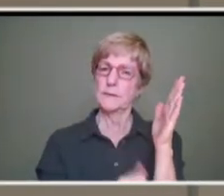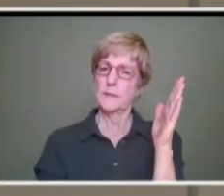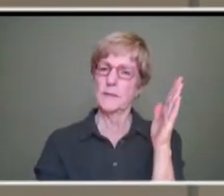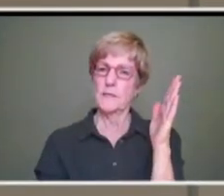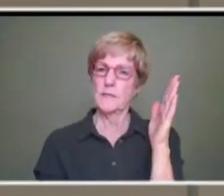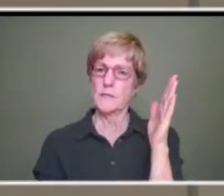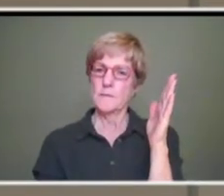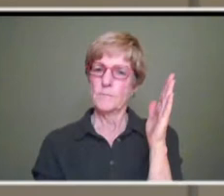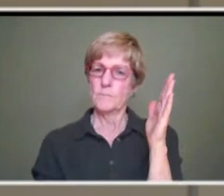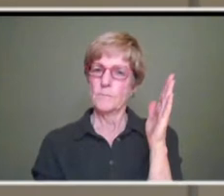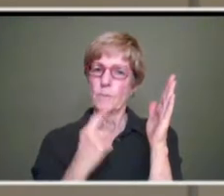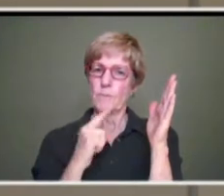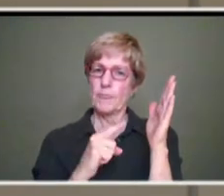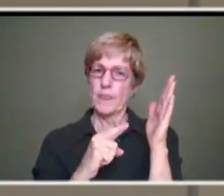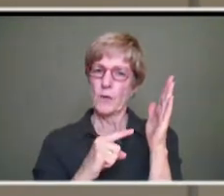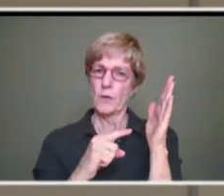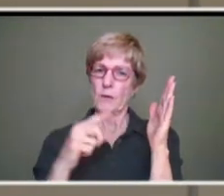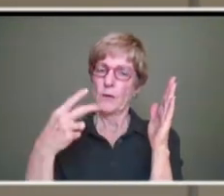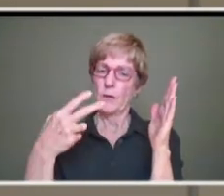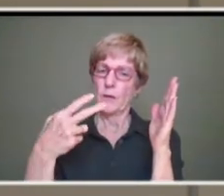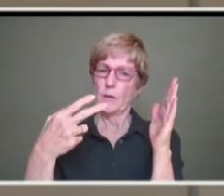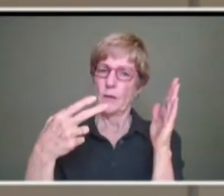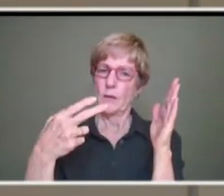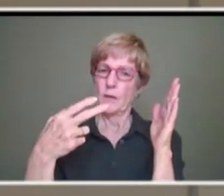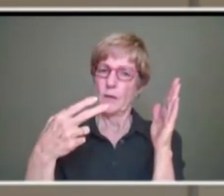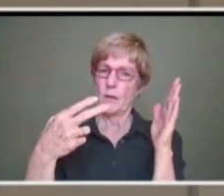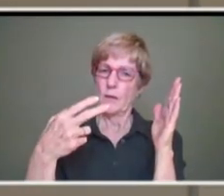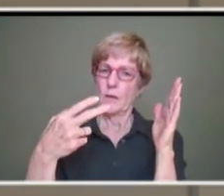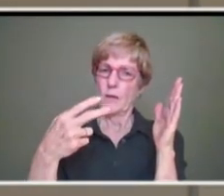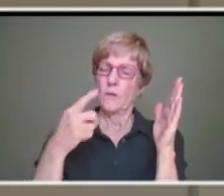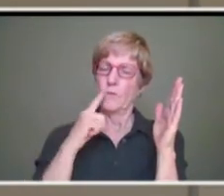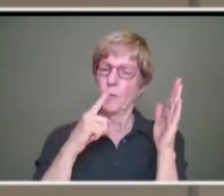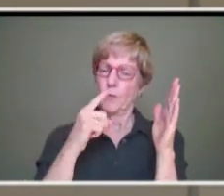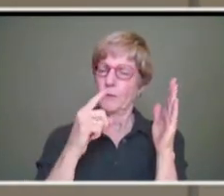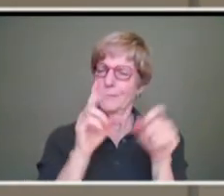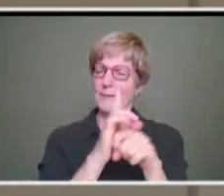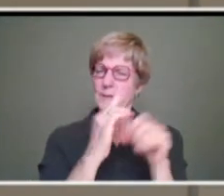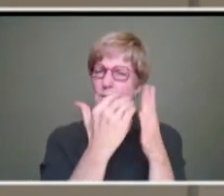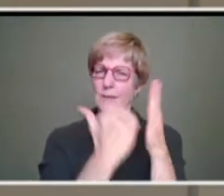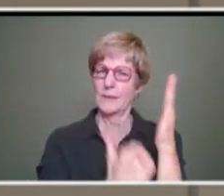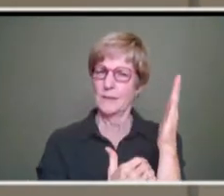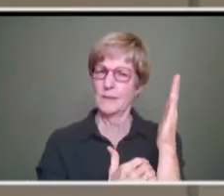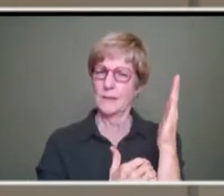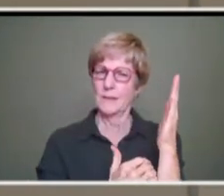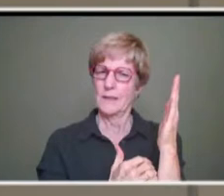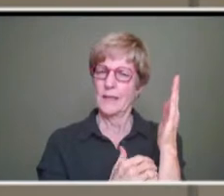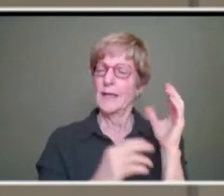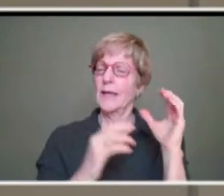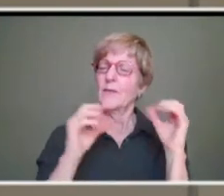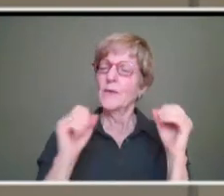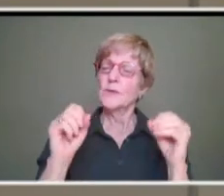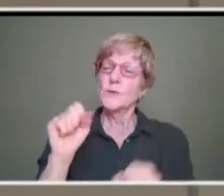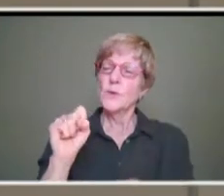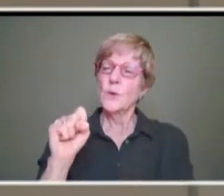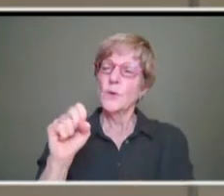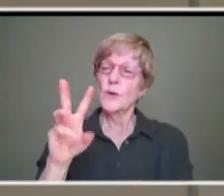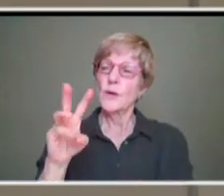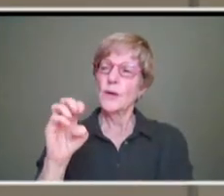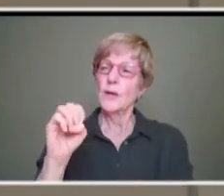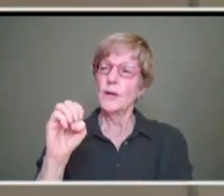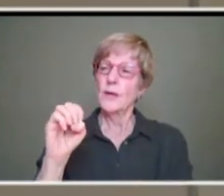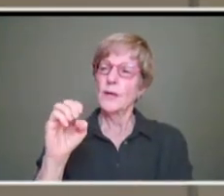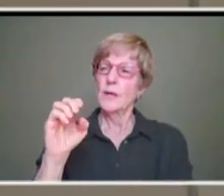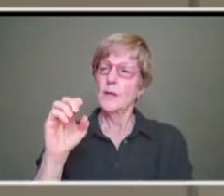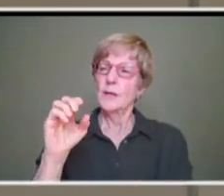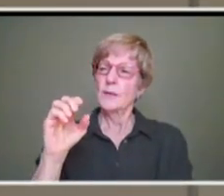for hip prohibitions for the following uses we don't have sweepstakes in there and I was just